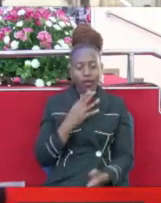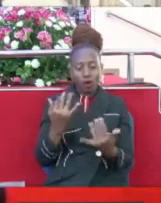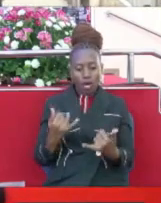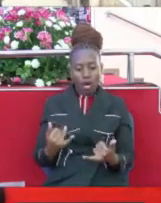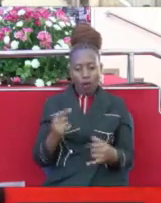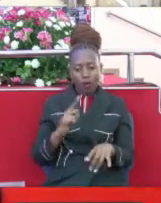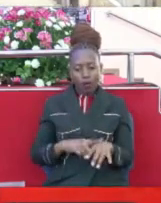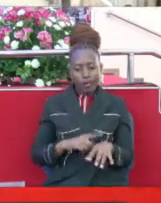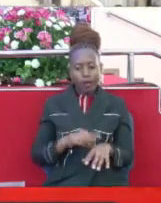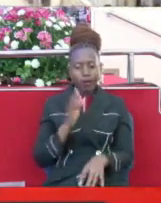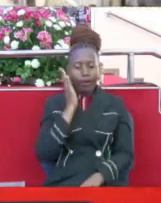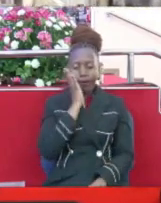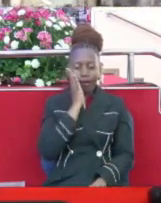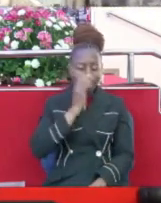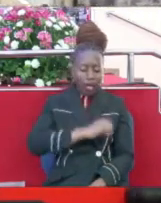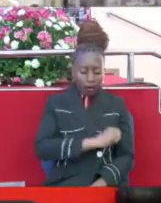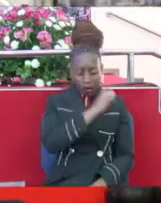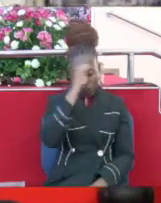of the morning, 3 a.m.